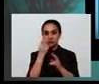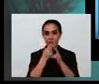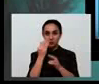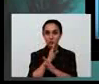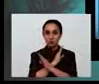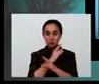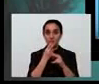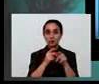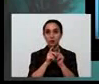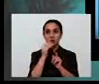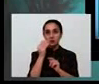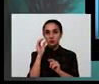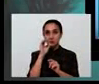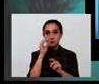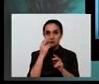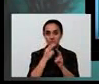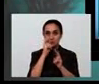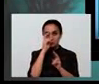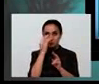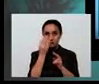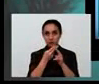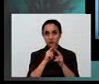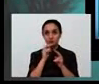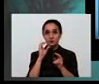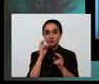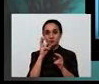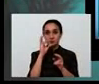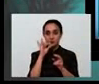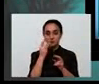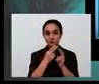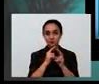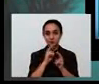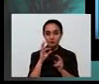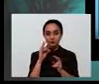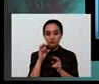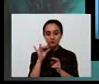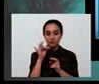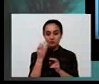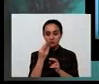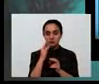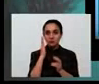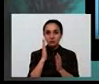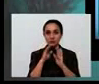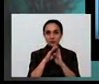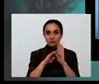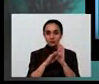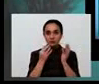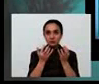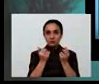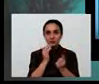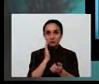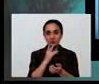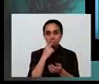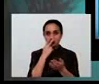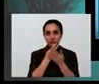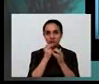Xitoy kommunistik partiyasining davlat sektorini modernizatsiya qilish dasturi qabul qilinganligini